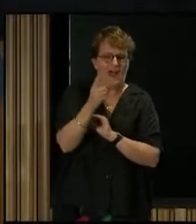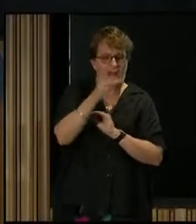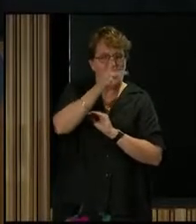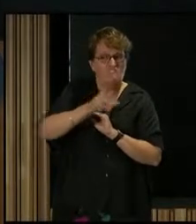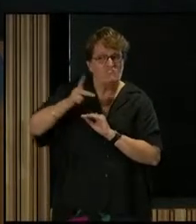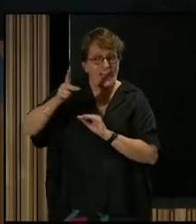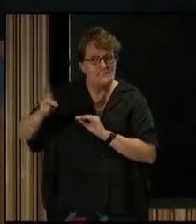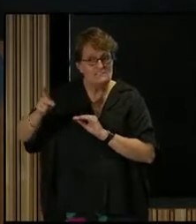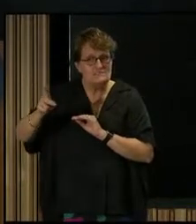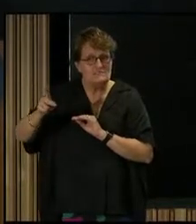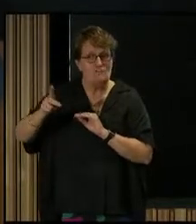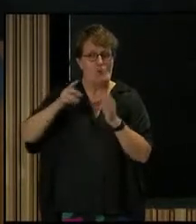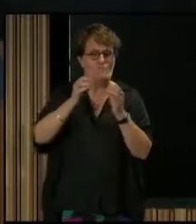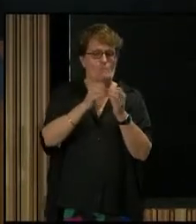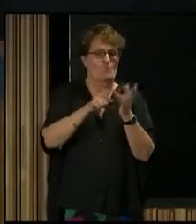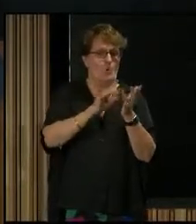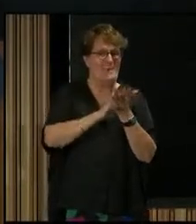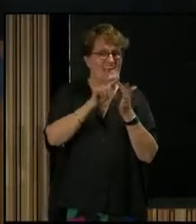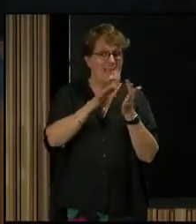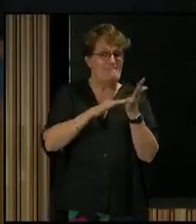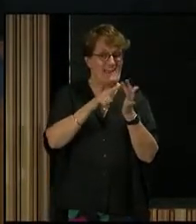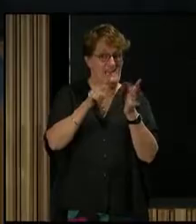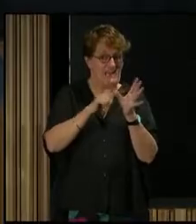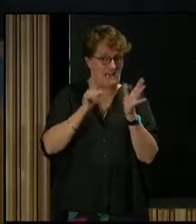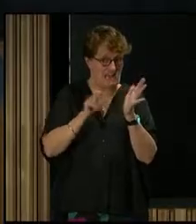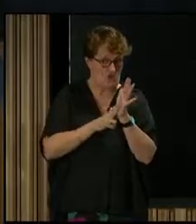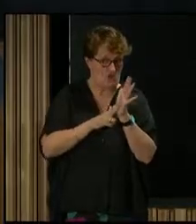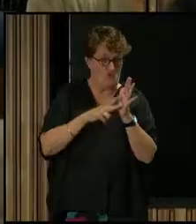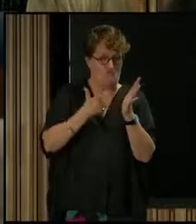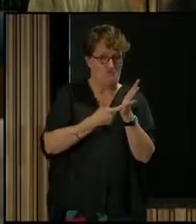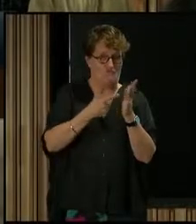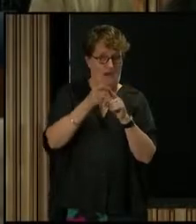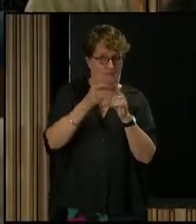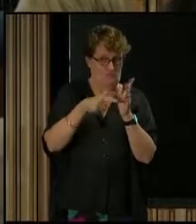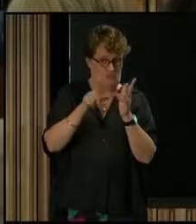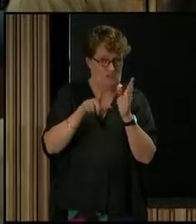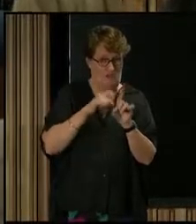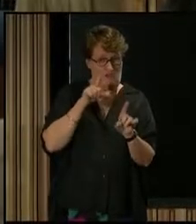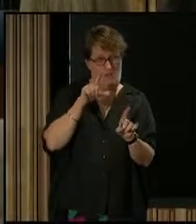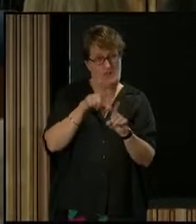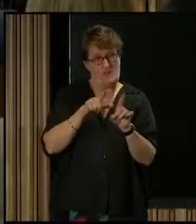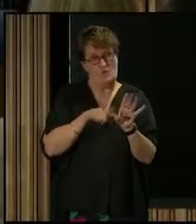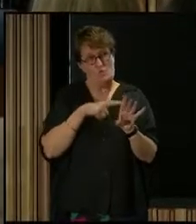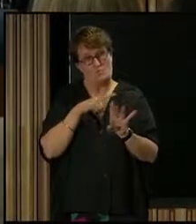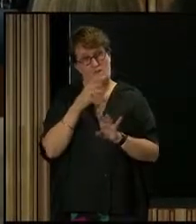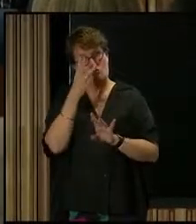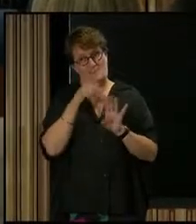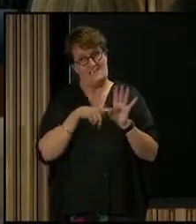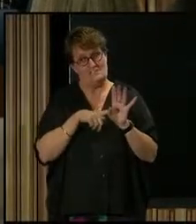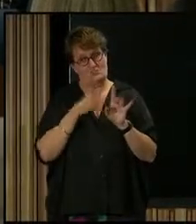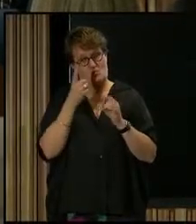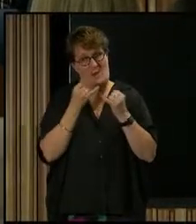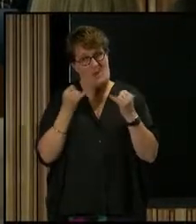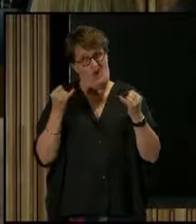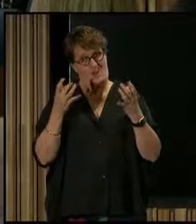of Bohemian Rhapsody. It will take me, I estimate, 3 years. Okay? I've done one line already at our